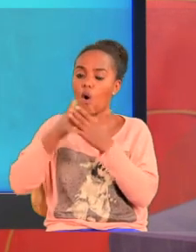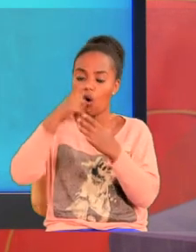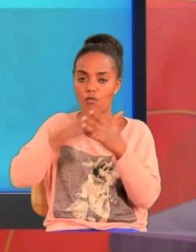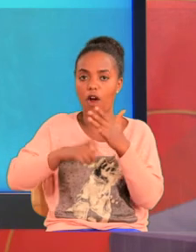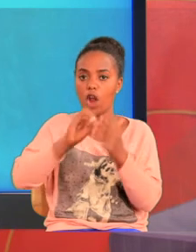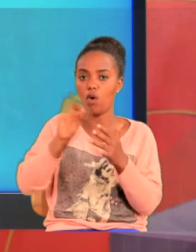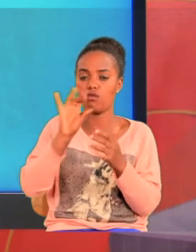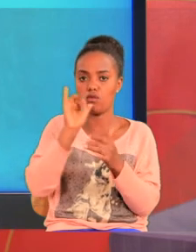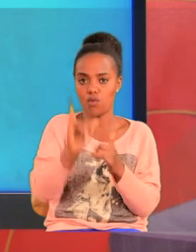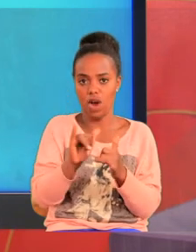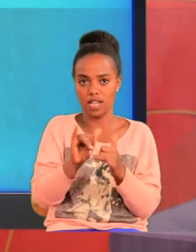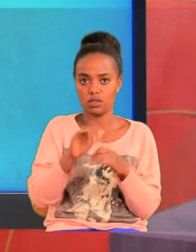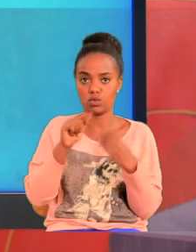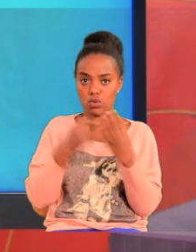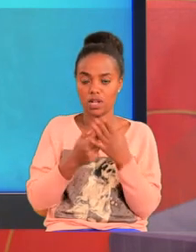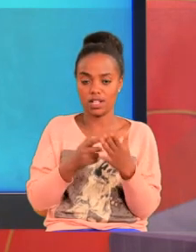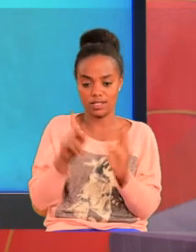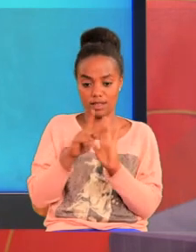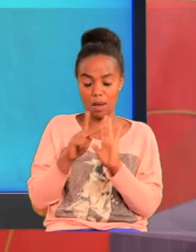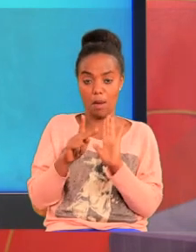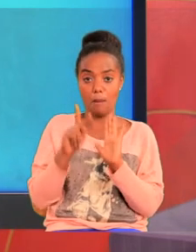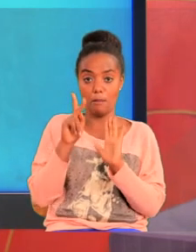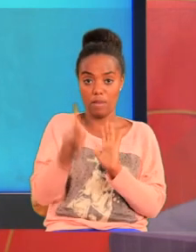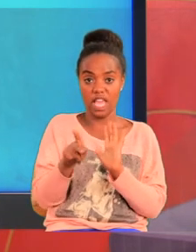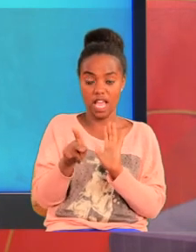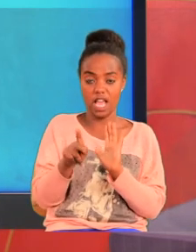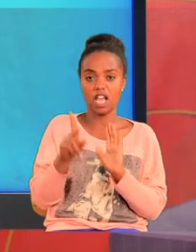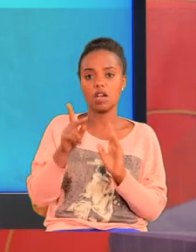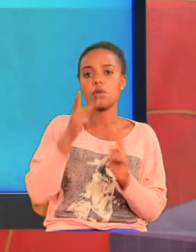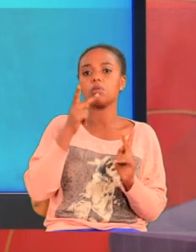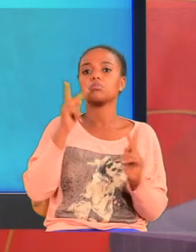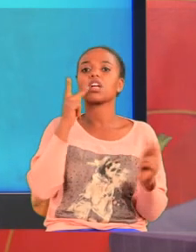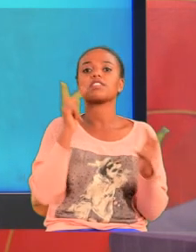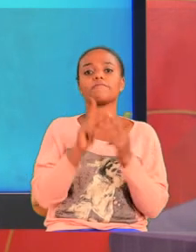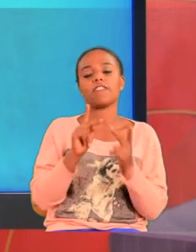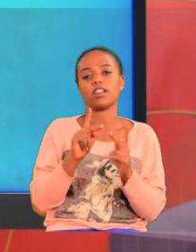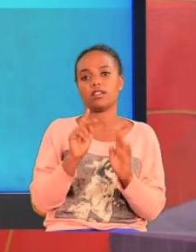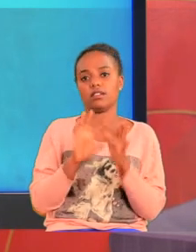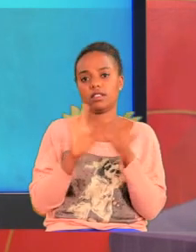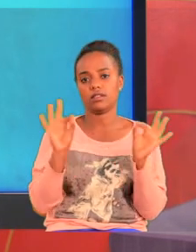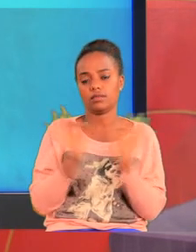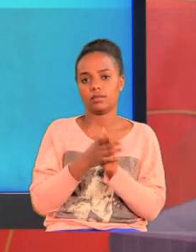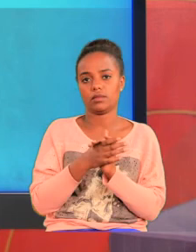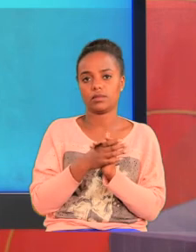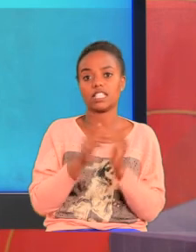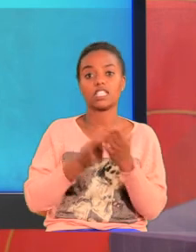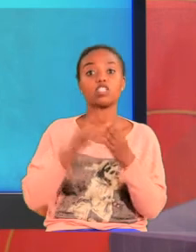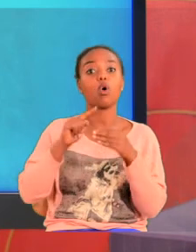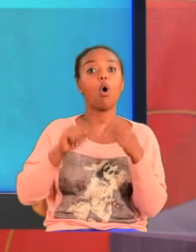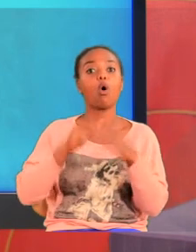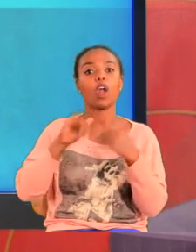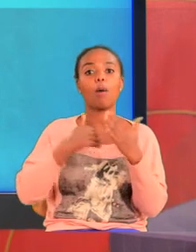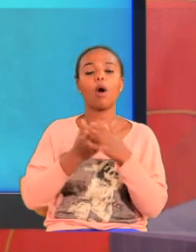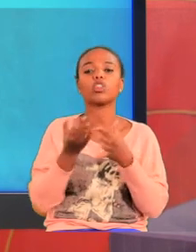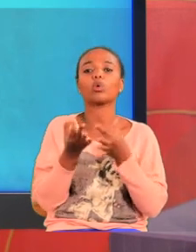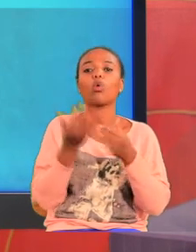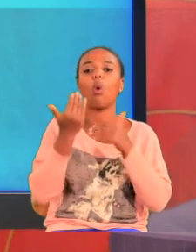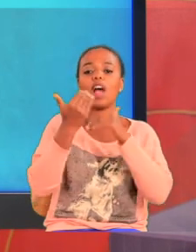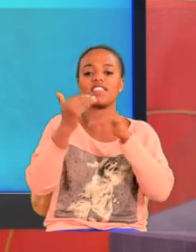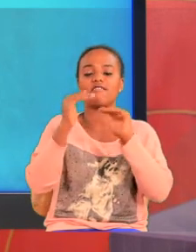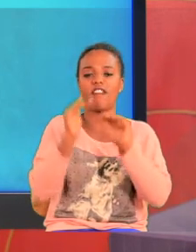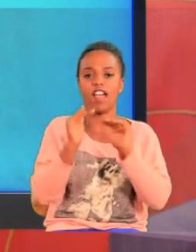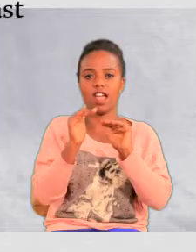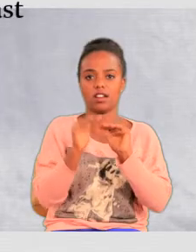of y so that the property P of xy is satisfied. So this is all about quantifier.